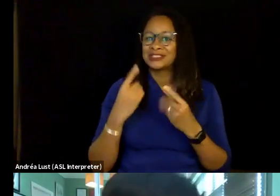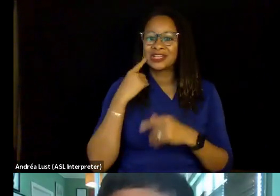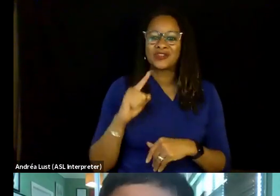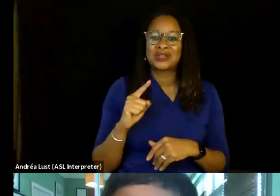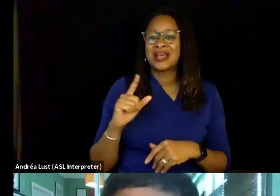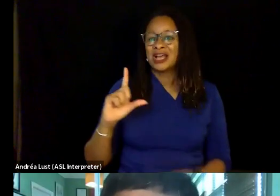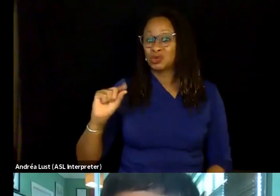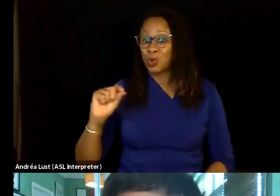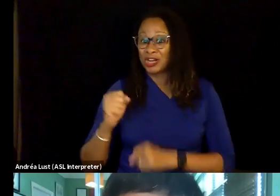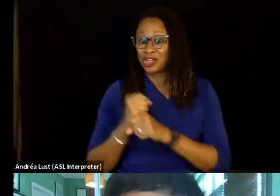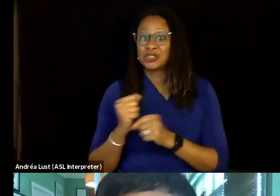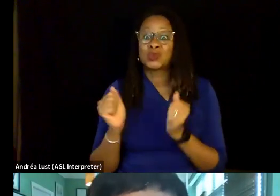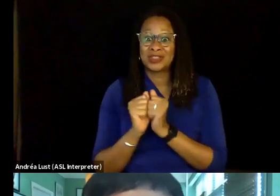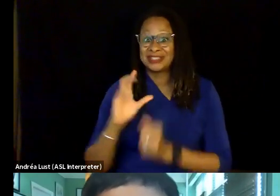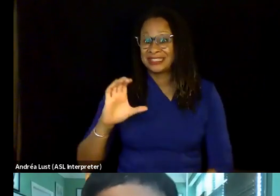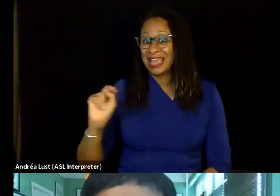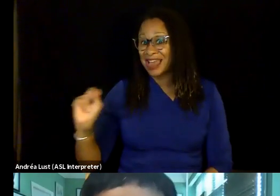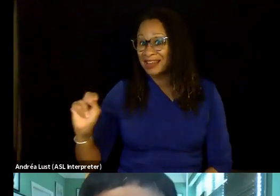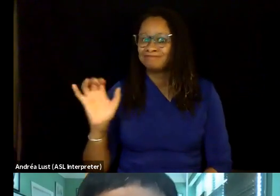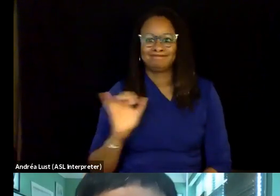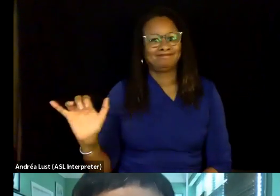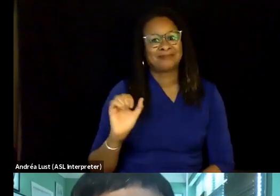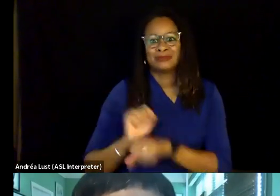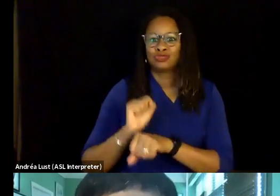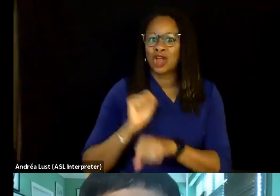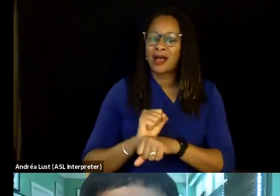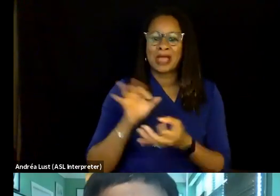in the 20 years I was with CNN, right?